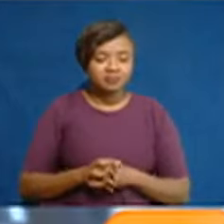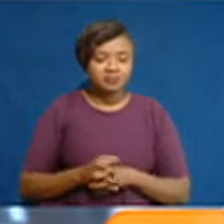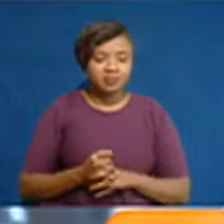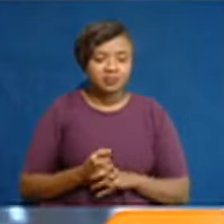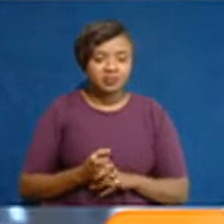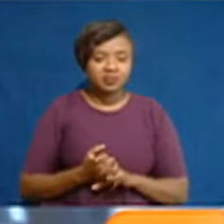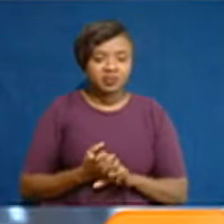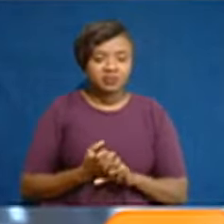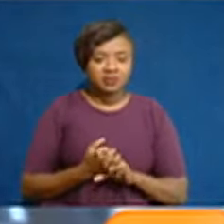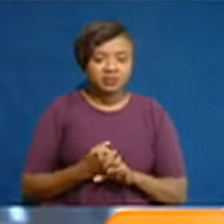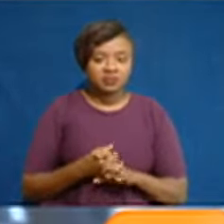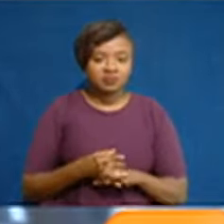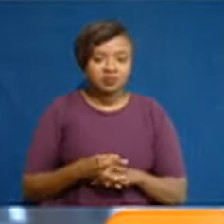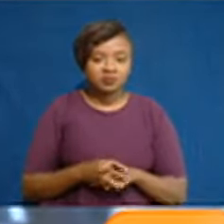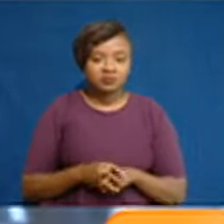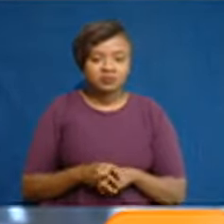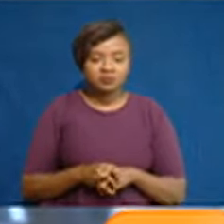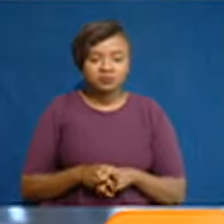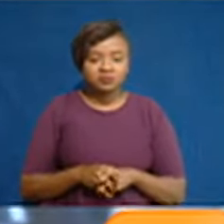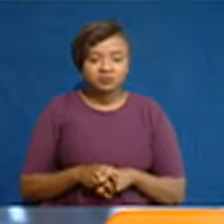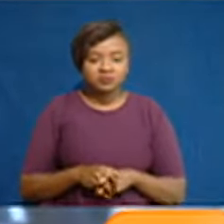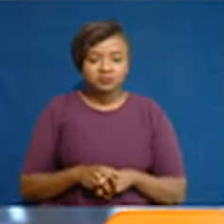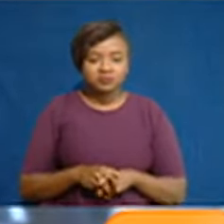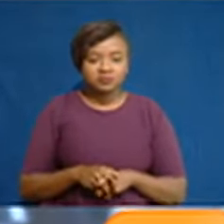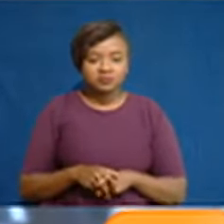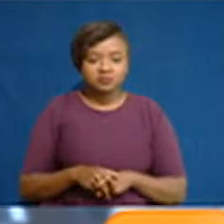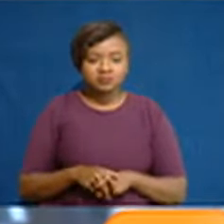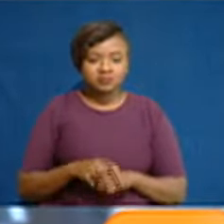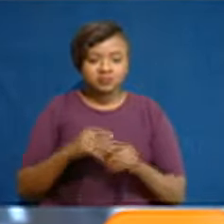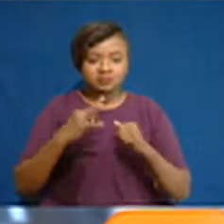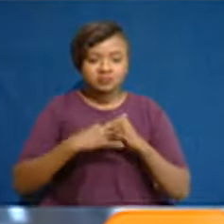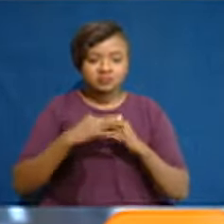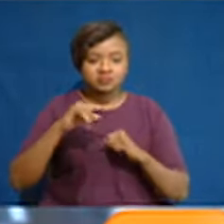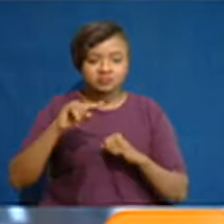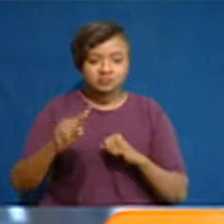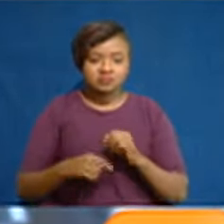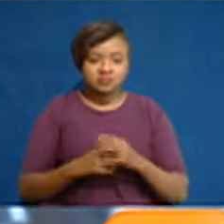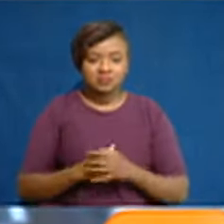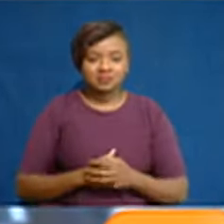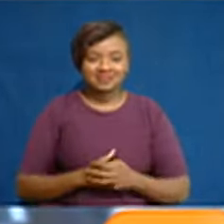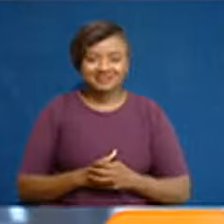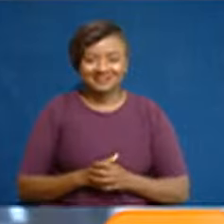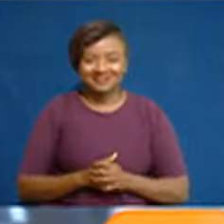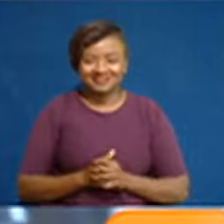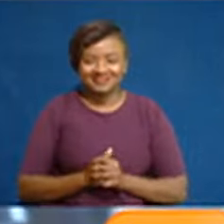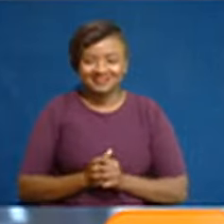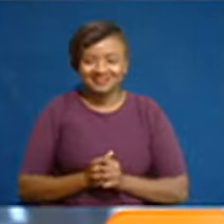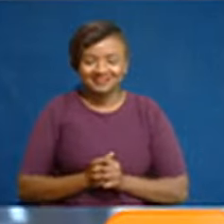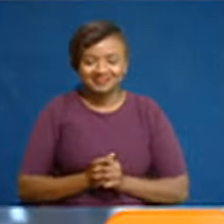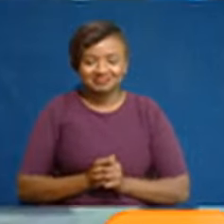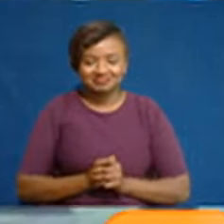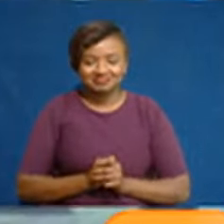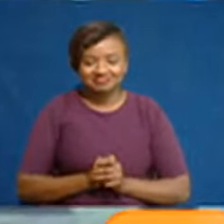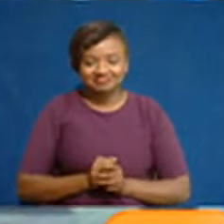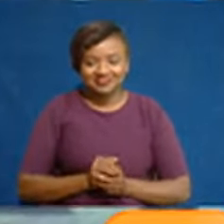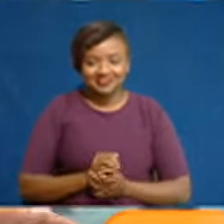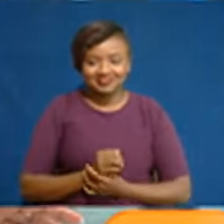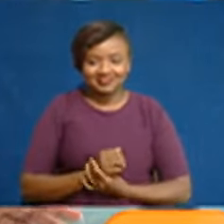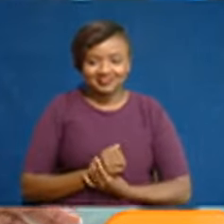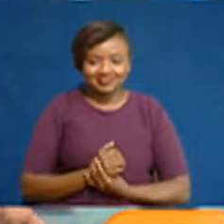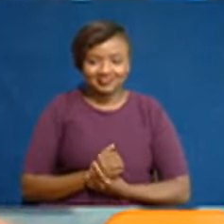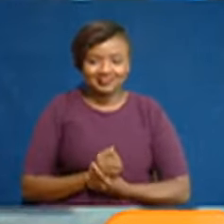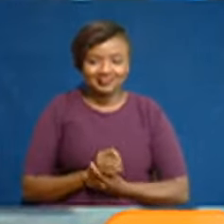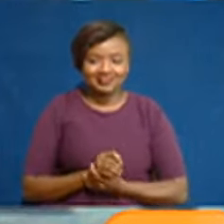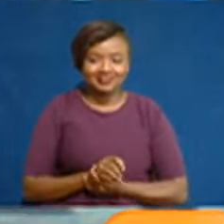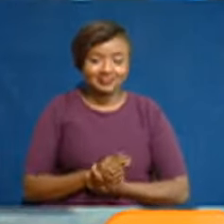donor among the 200 donors that are funding 8,000 organizations in this country at the moment. So I'm not convinced. Do you view this,